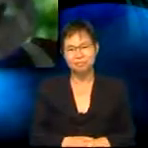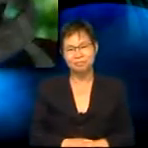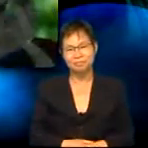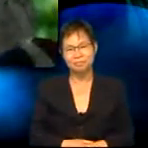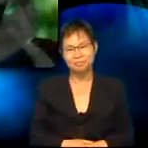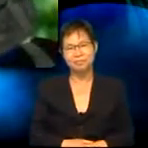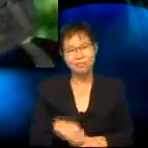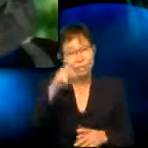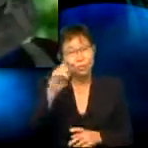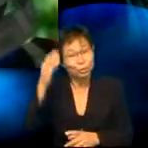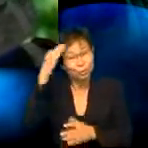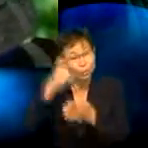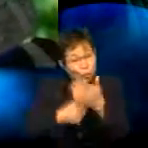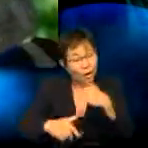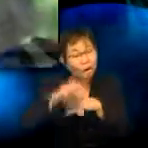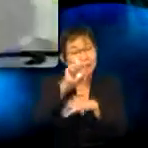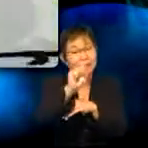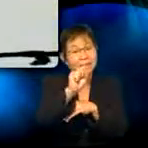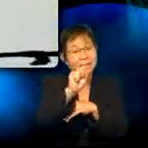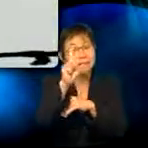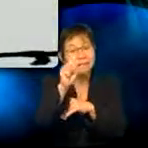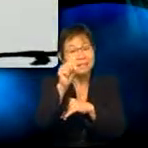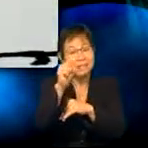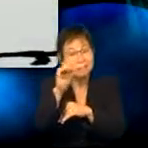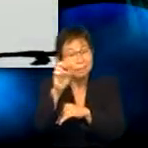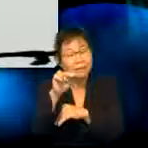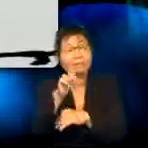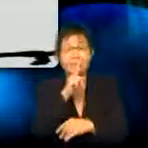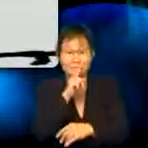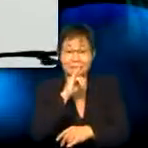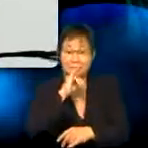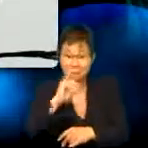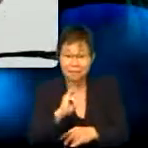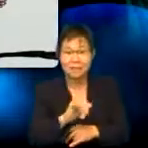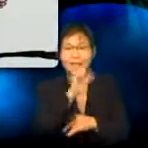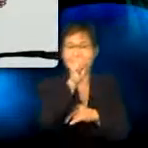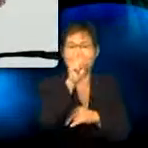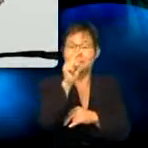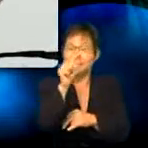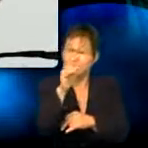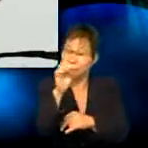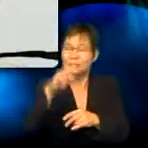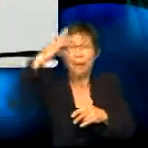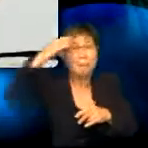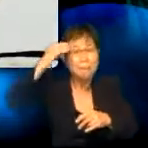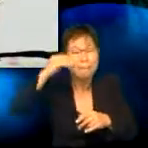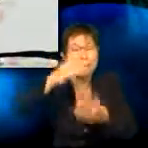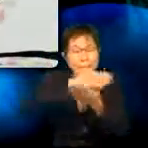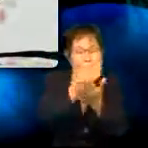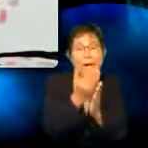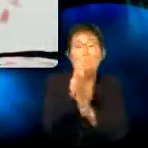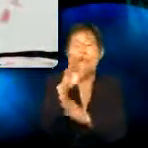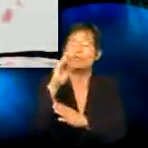Do you know what a stamen is? Well, a stamen is the male part of the flower